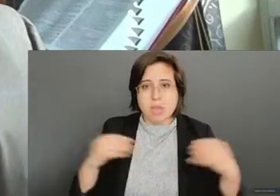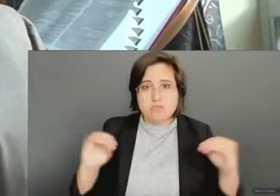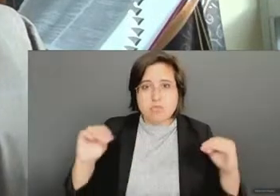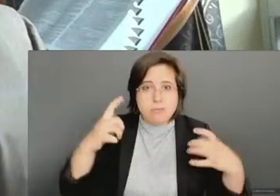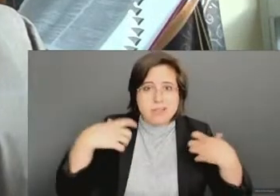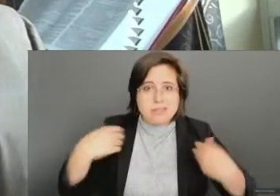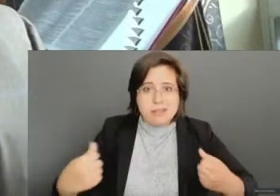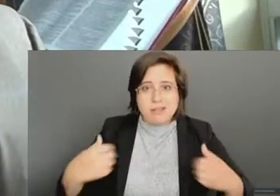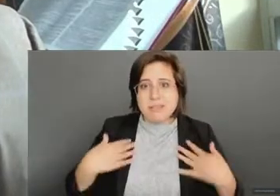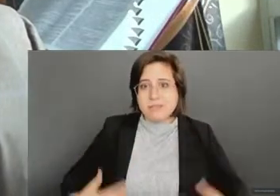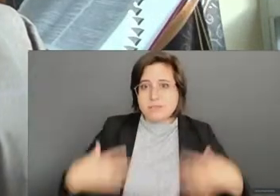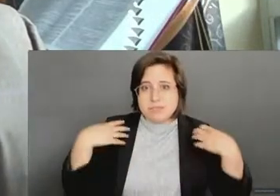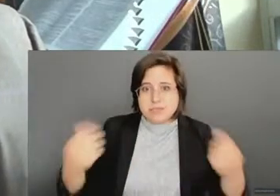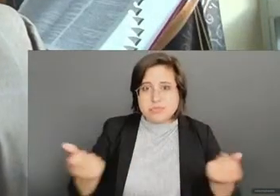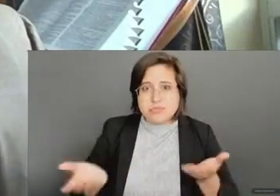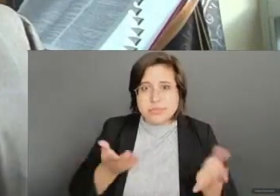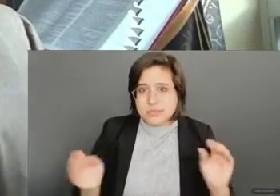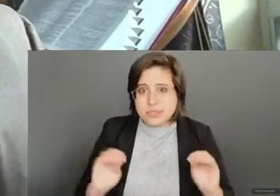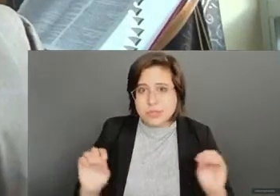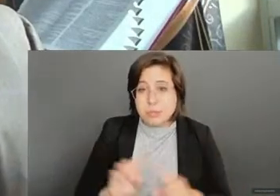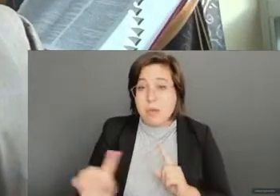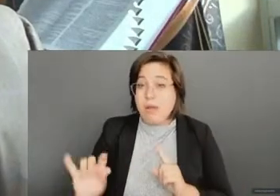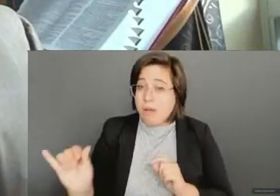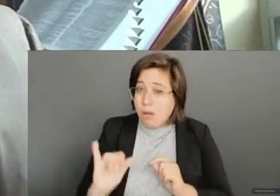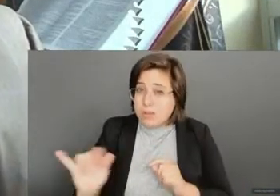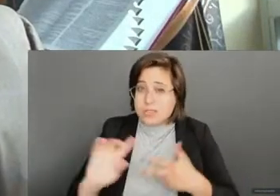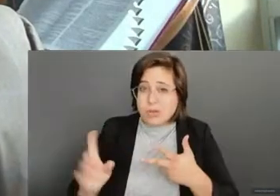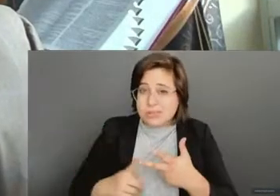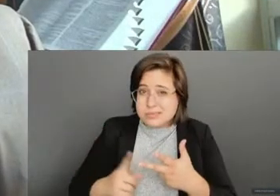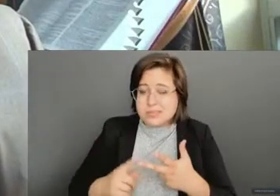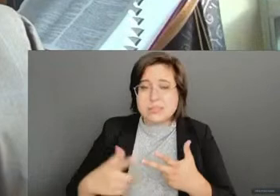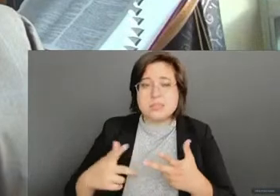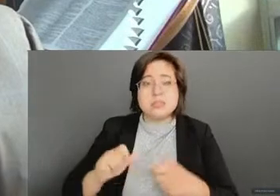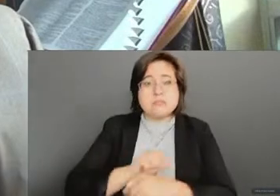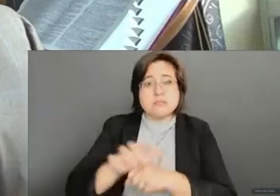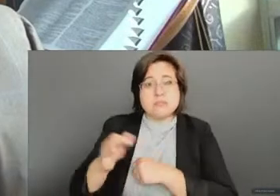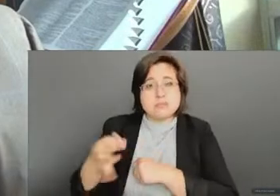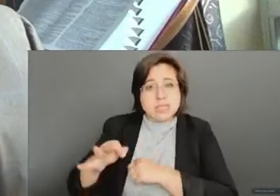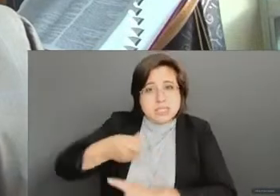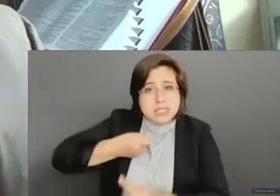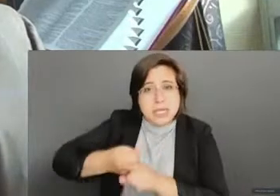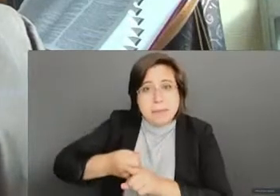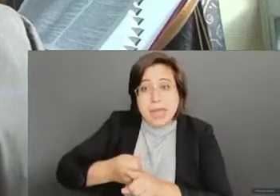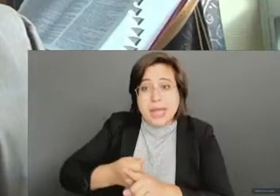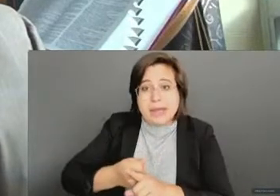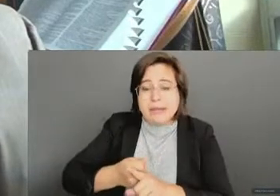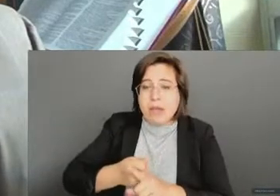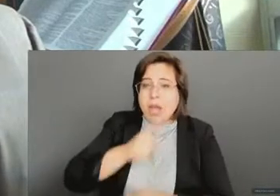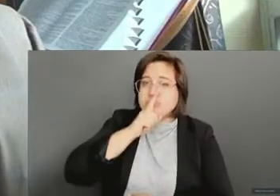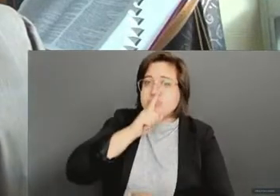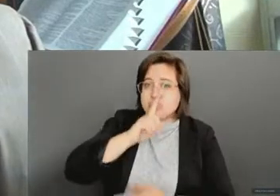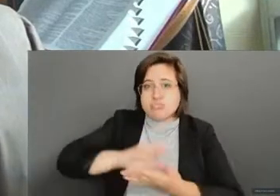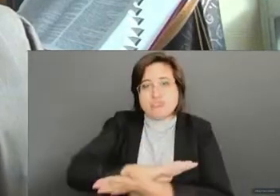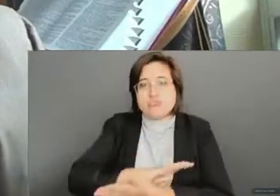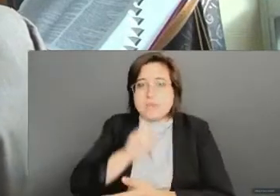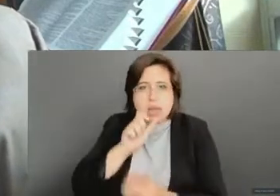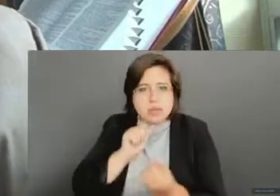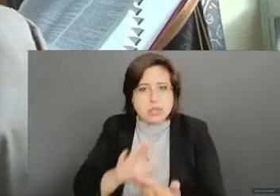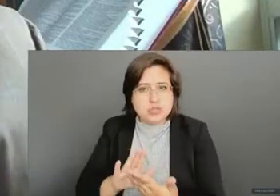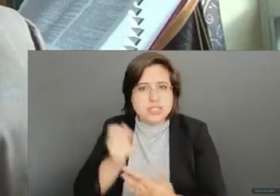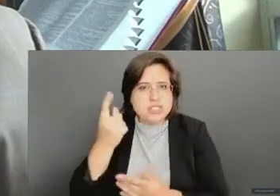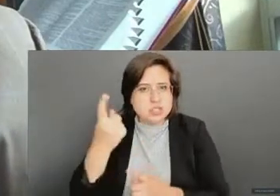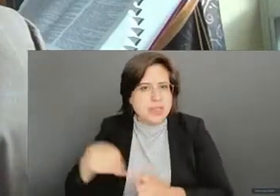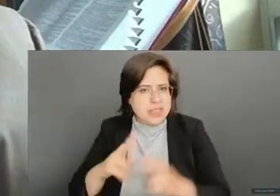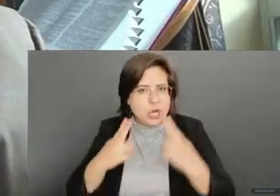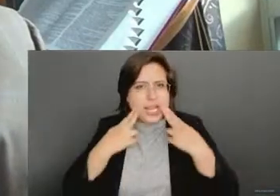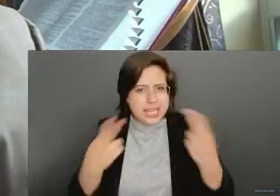and physical health services, but in fact, the COVID-19 impact is not being addressed. So just pointing out, these are innocent folks